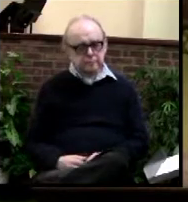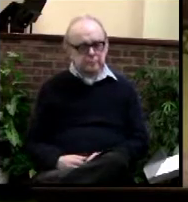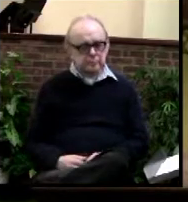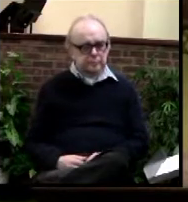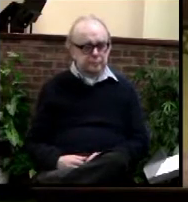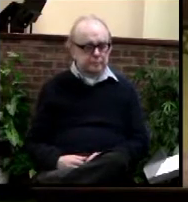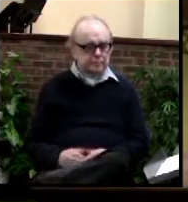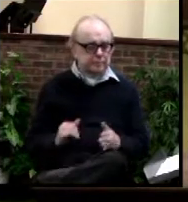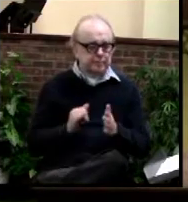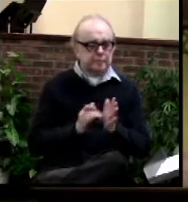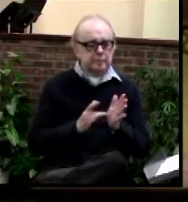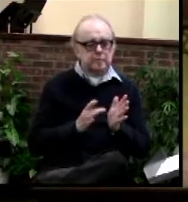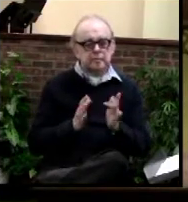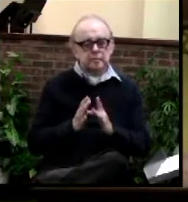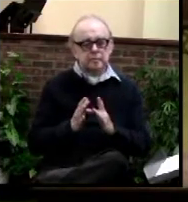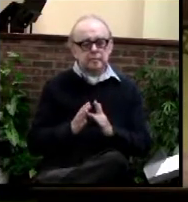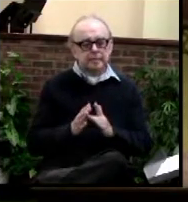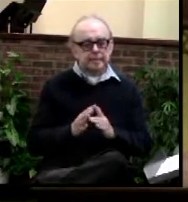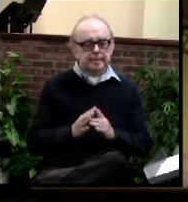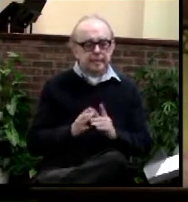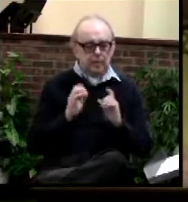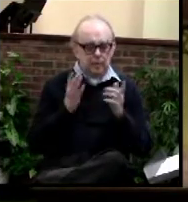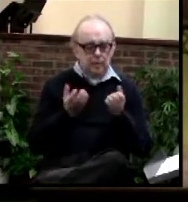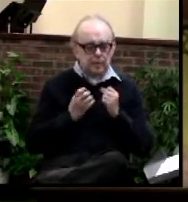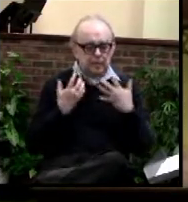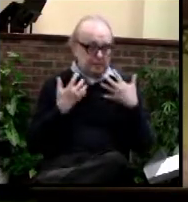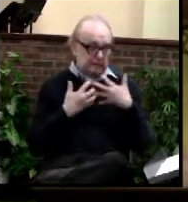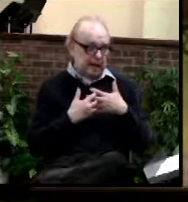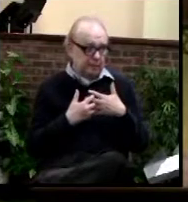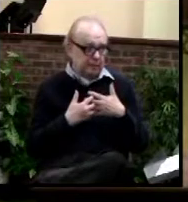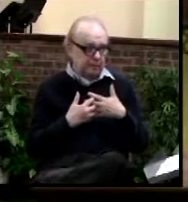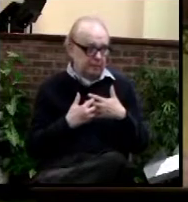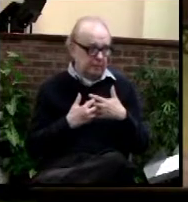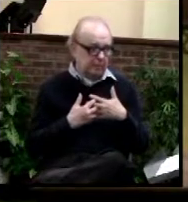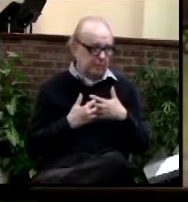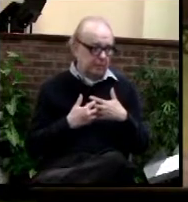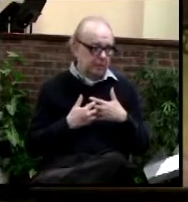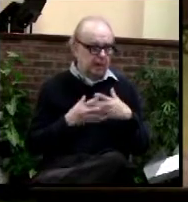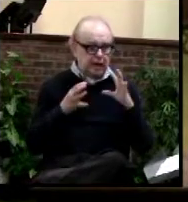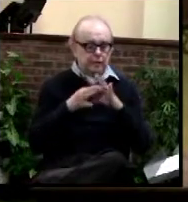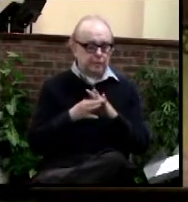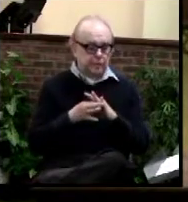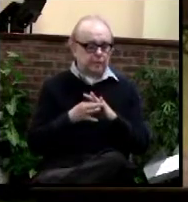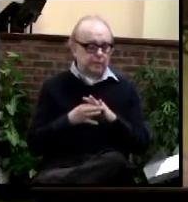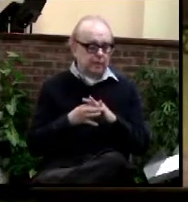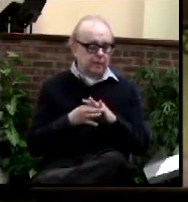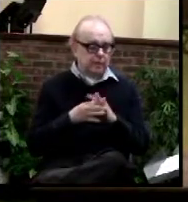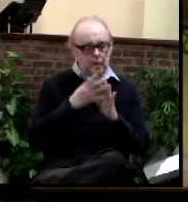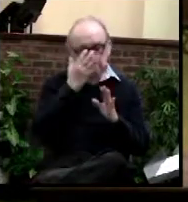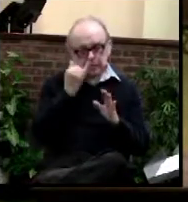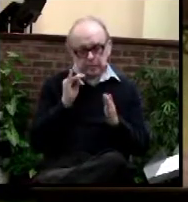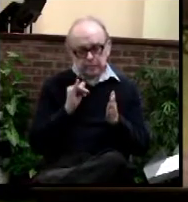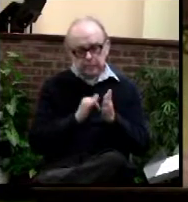that Jesus insists that we be matched up and yoked up is because of this.